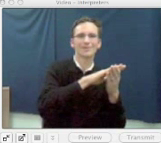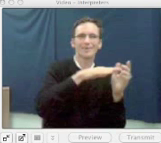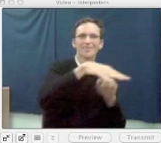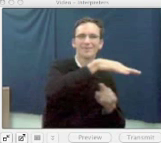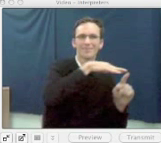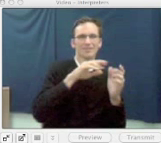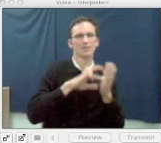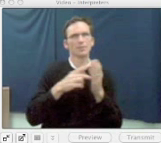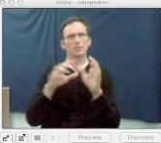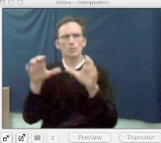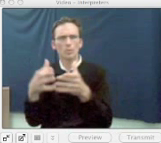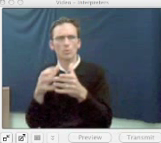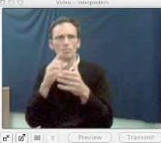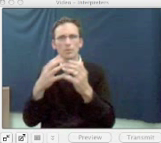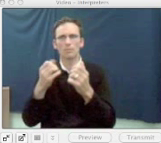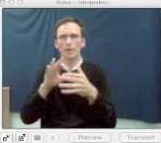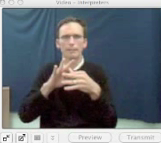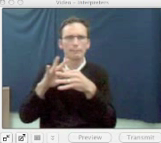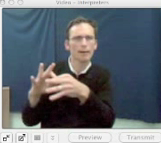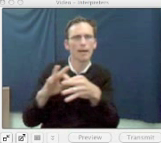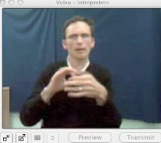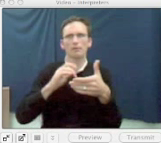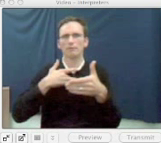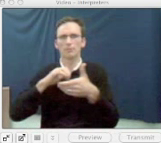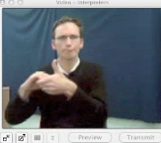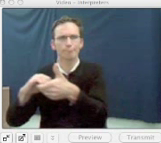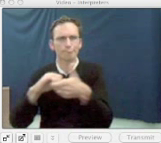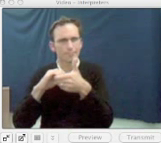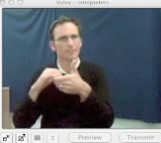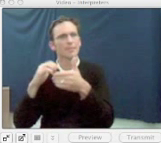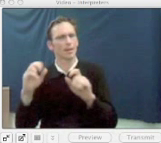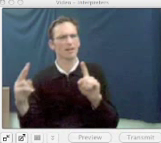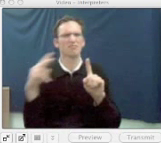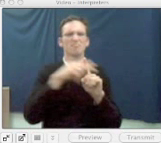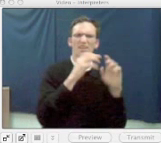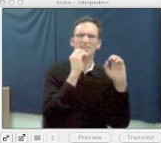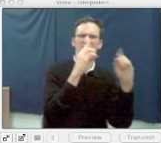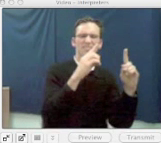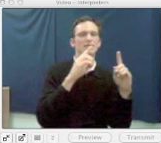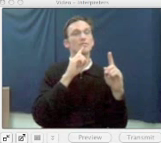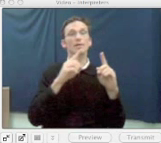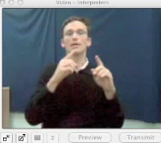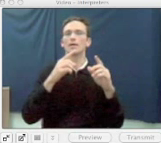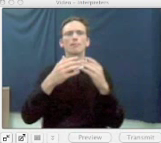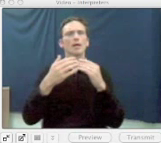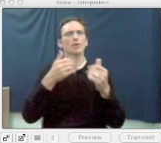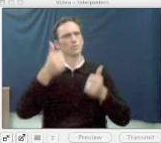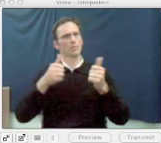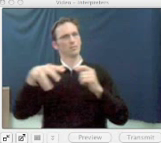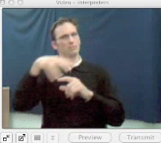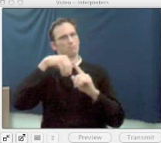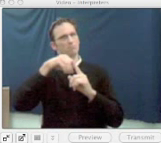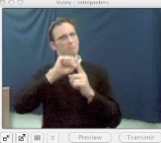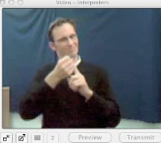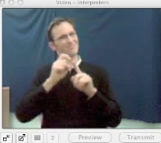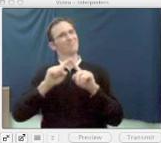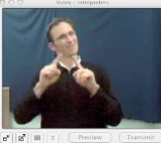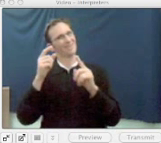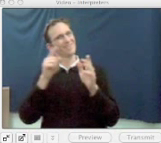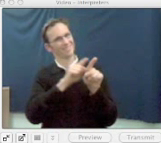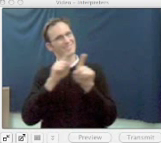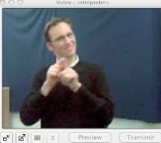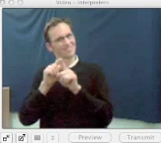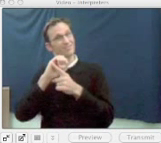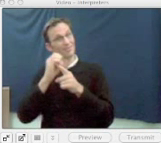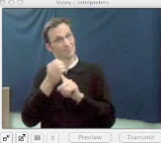will begin to share things and realities about interpreting that really go beyond the content, and yet at the same time, the environmental demand